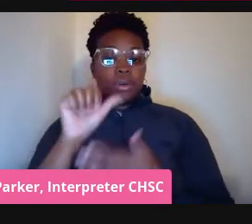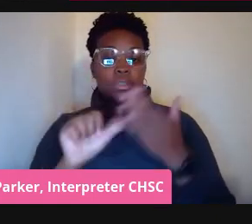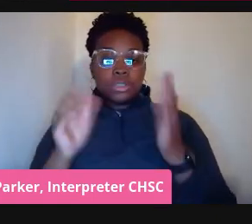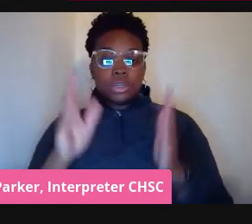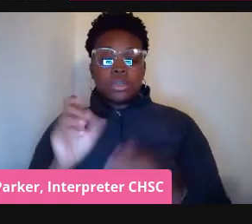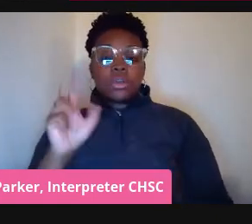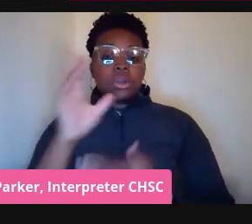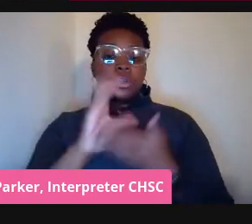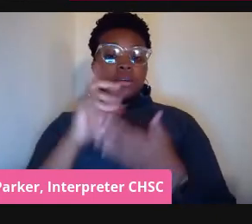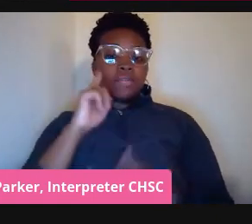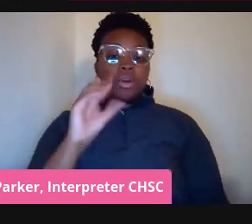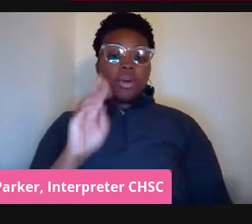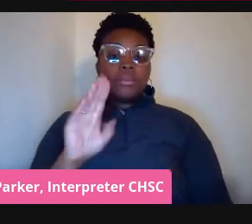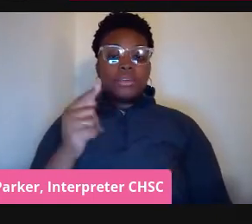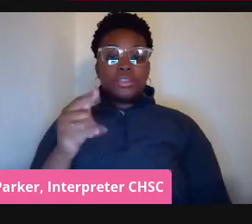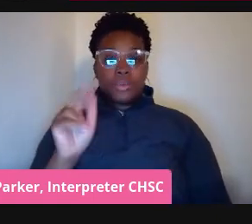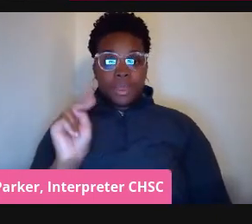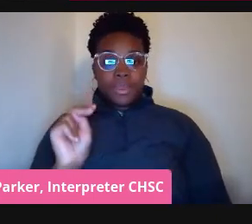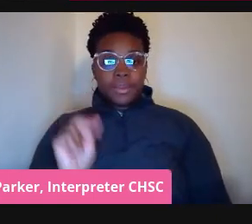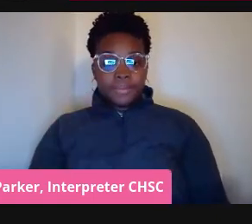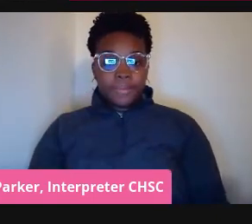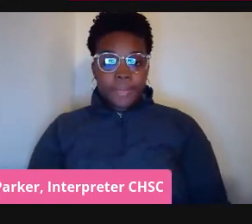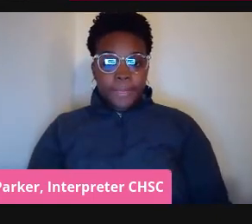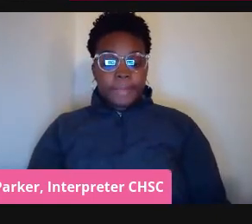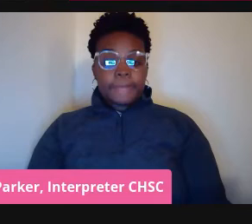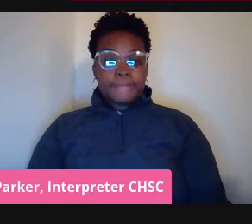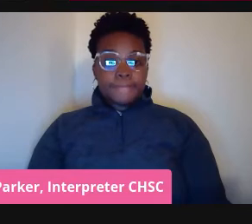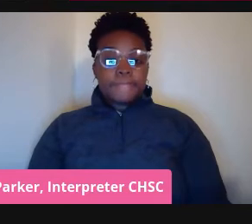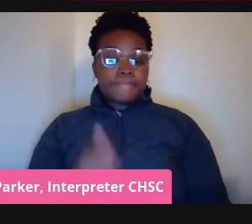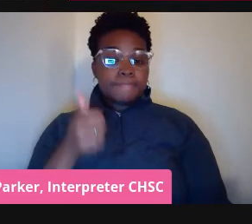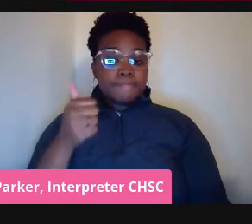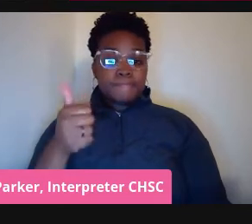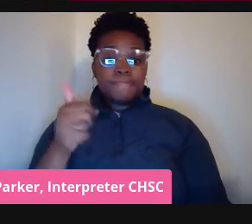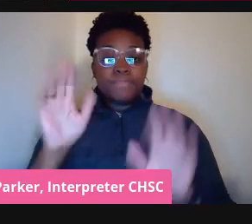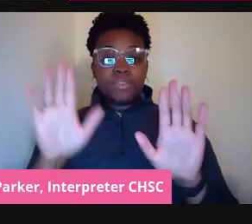for an OBGYN. That's great advice. Thank you.